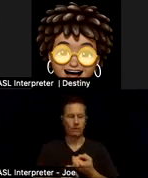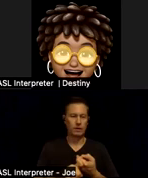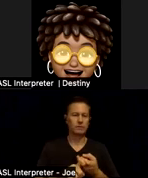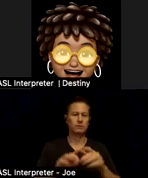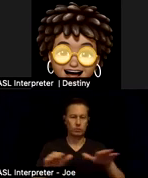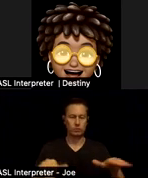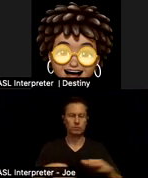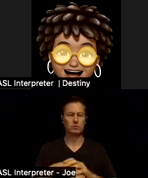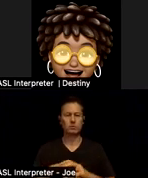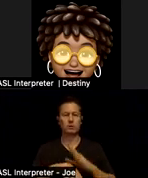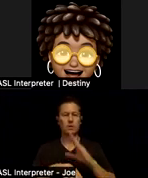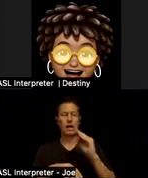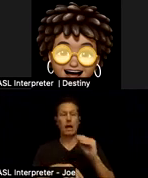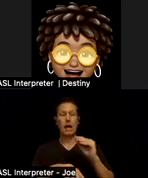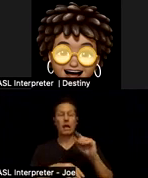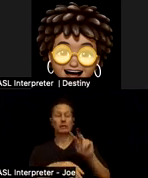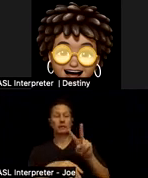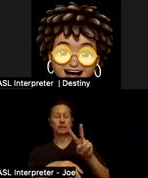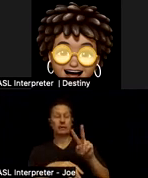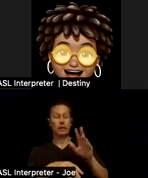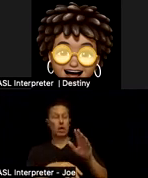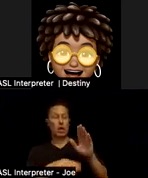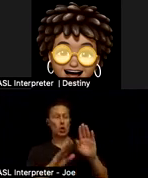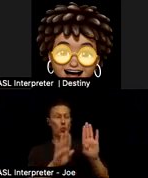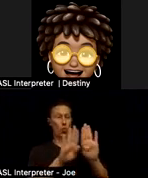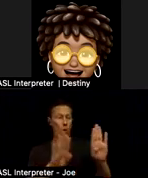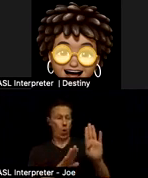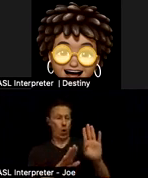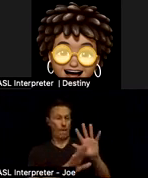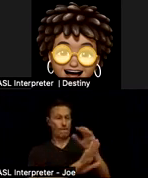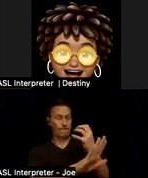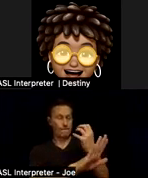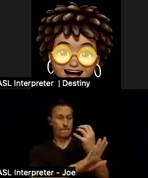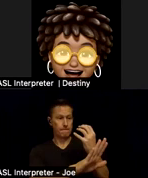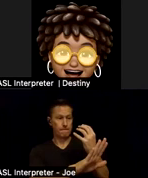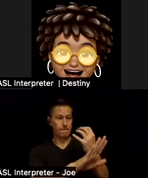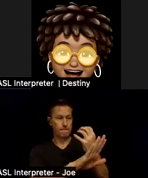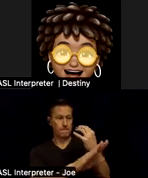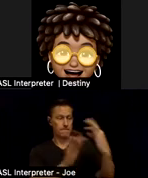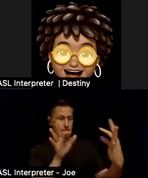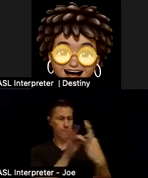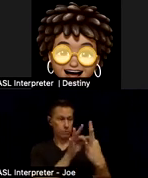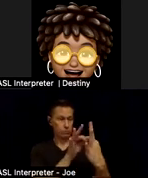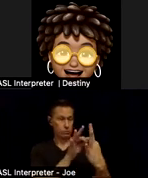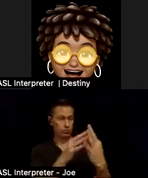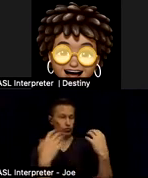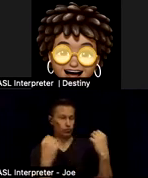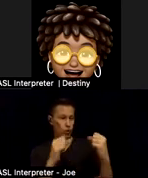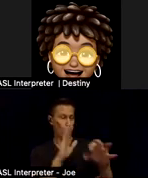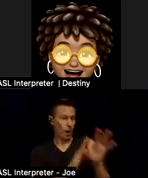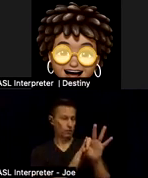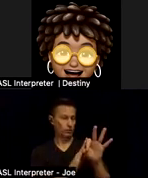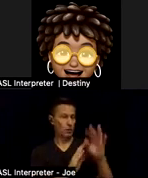TV wall mount, if you can, is this the strongest option. Correct. For because you're